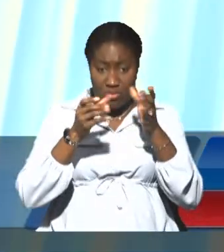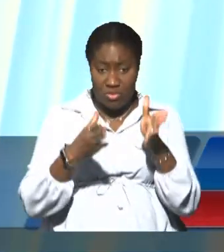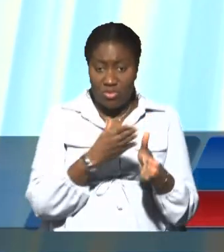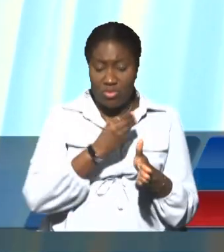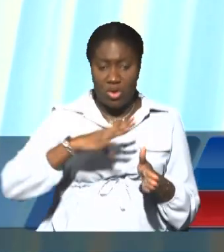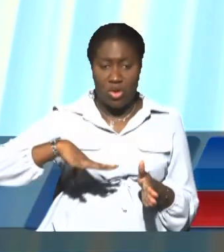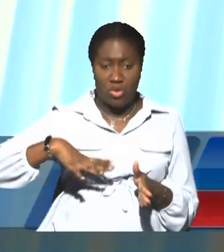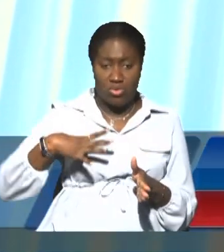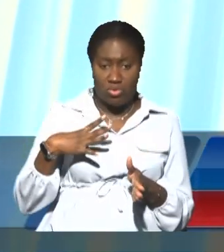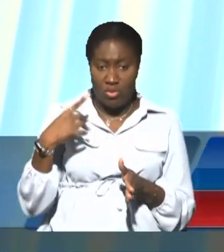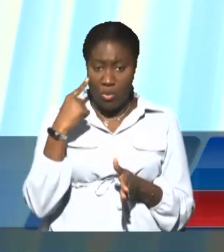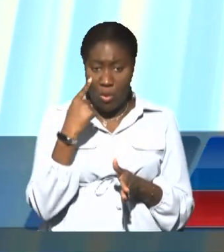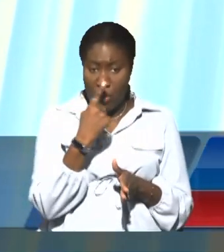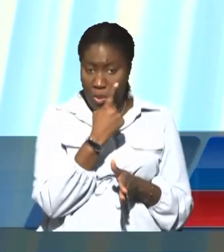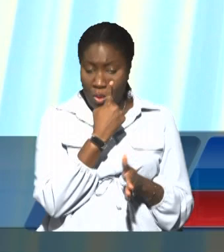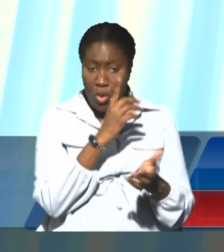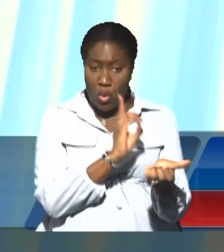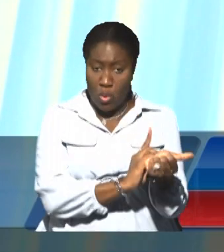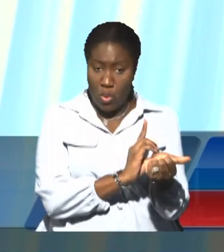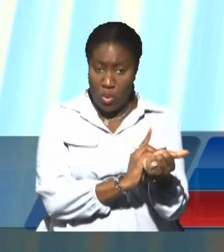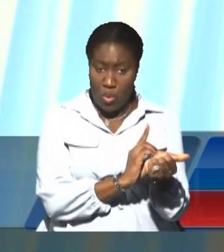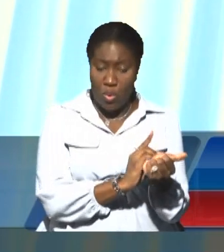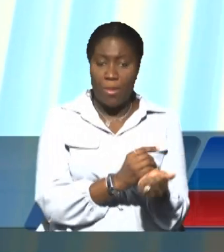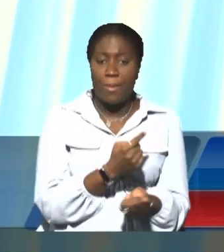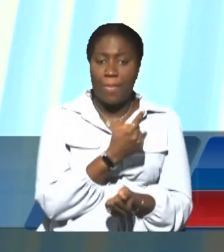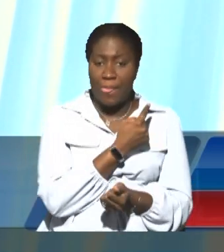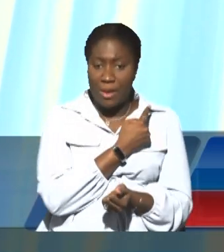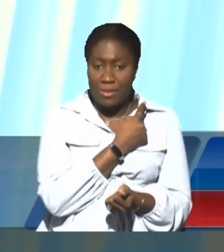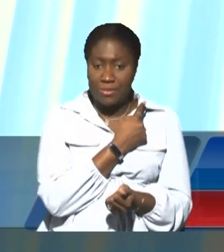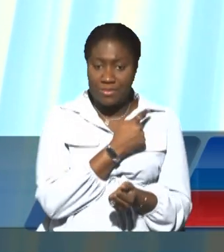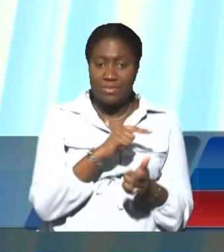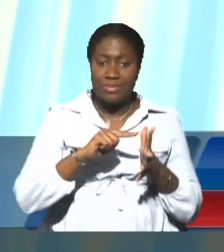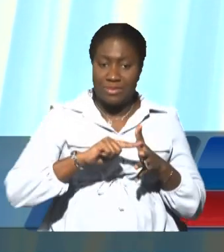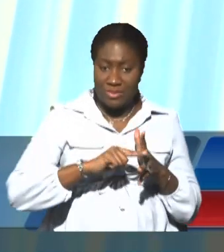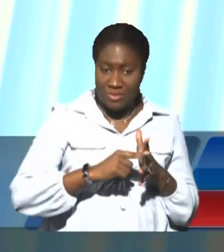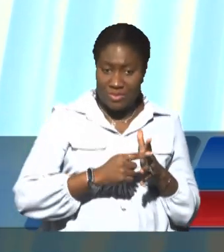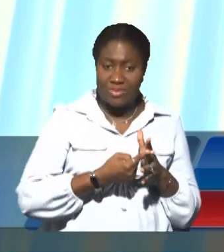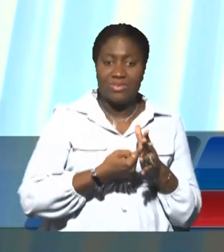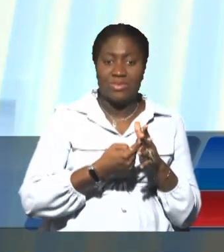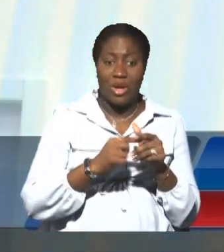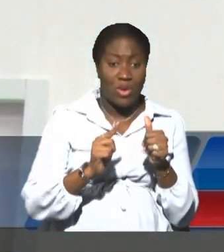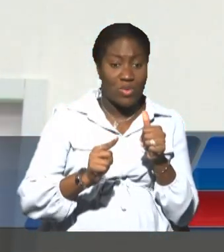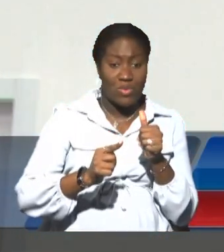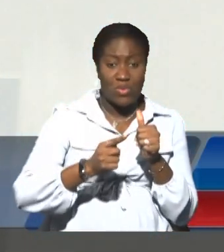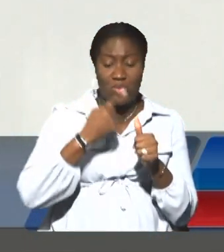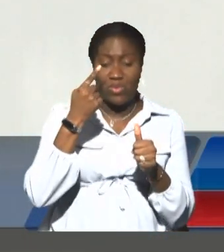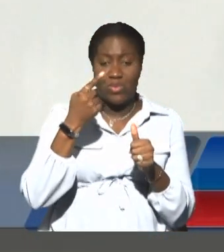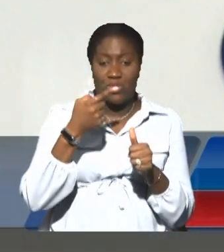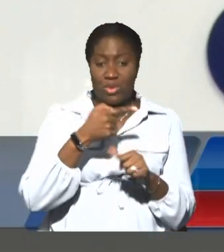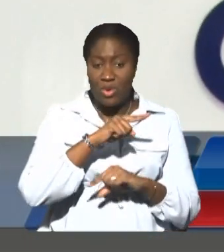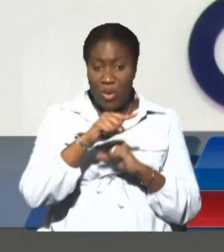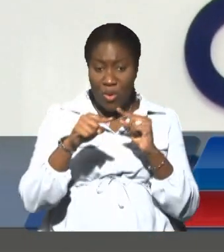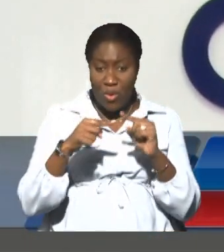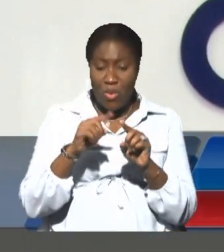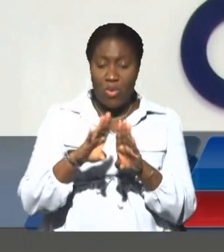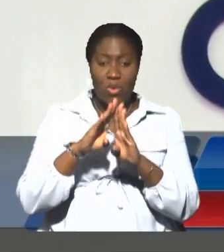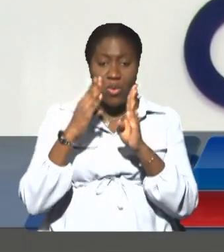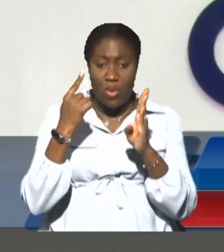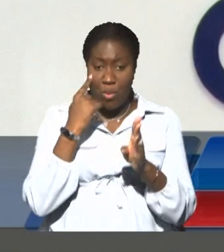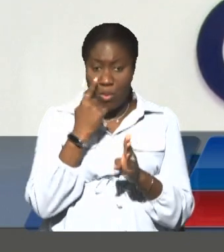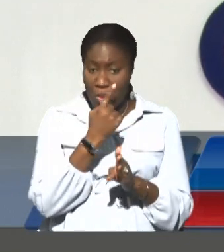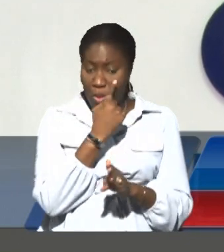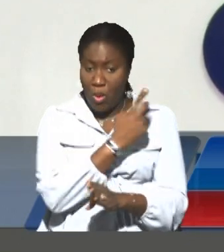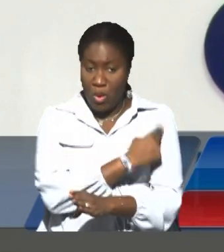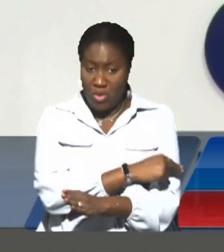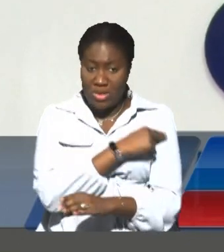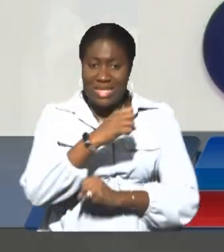optometrist Ibraheem Mohammed has been described as the nucleus to the TEH Optical project, as he started TEH Optical some years